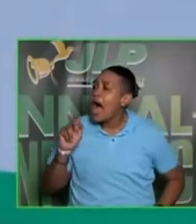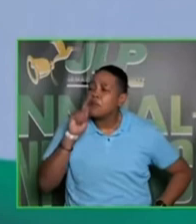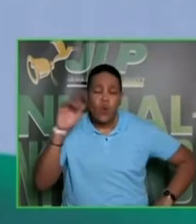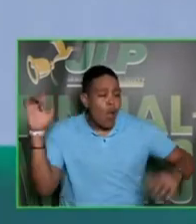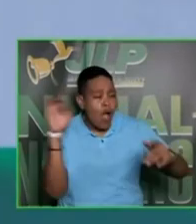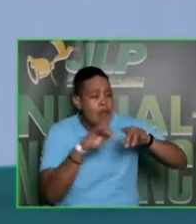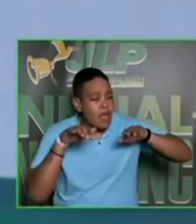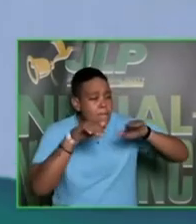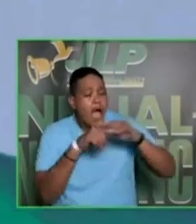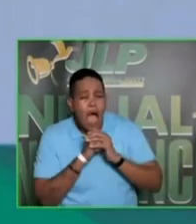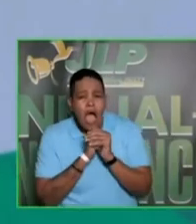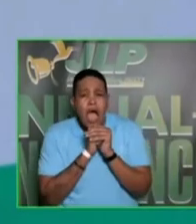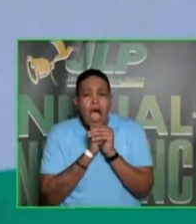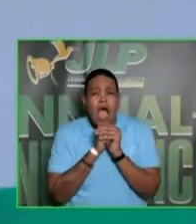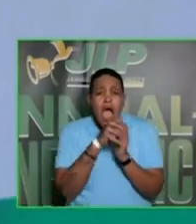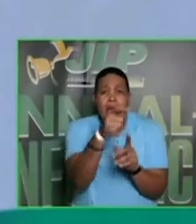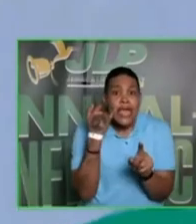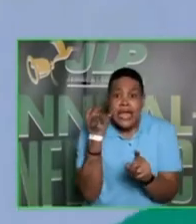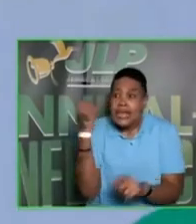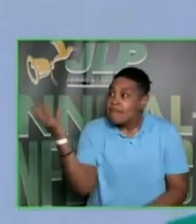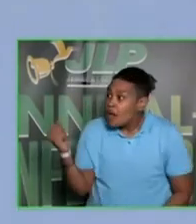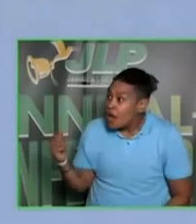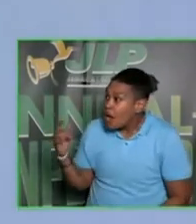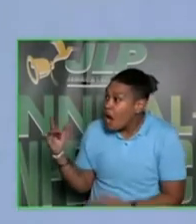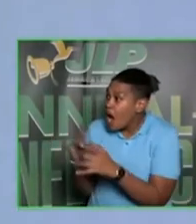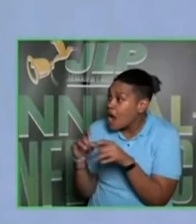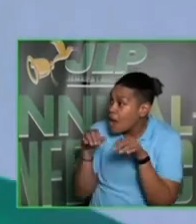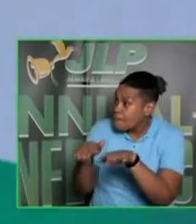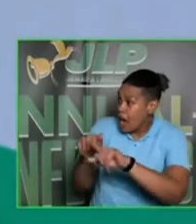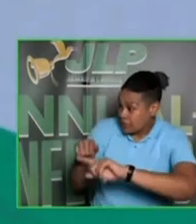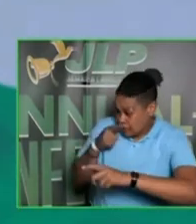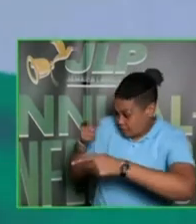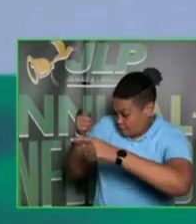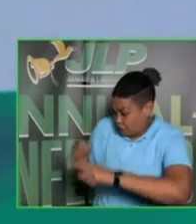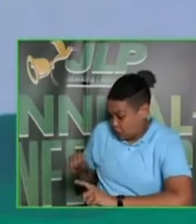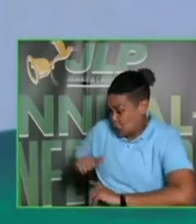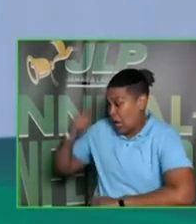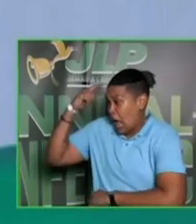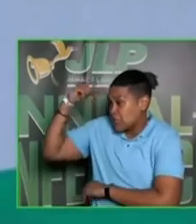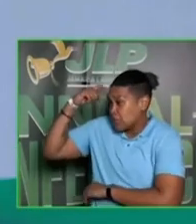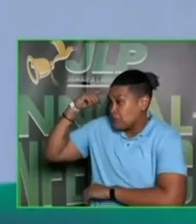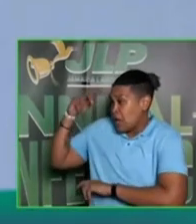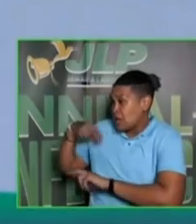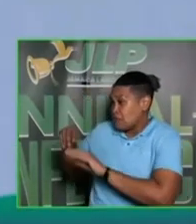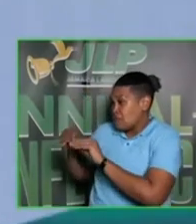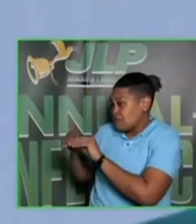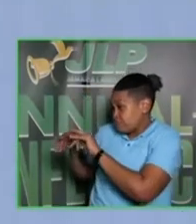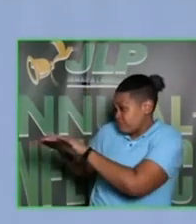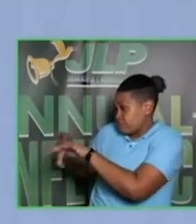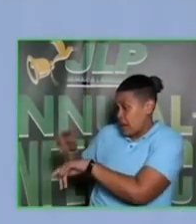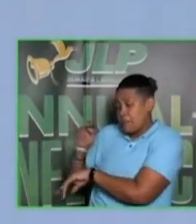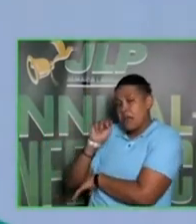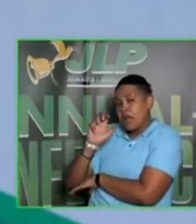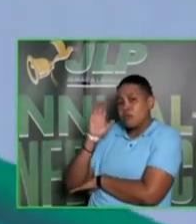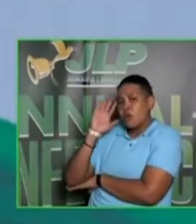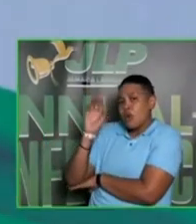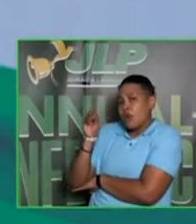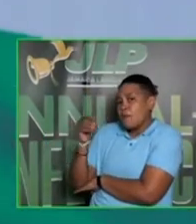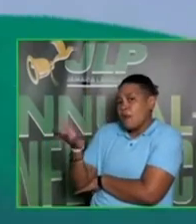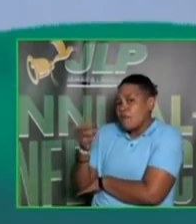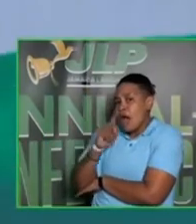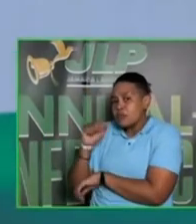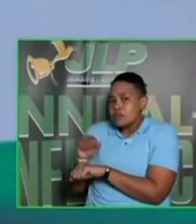reconnected, if the reconnection is as a result of a suspected leak, the NWC will provide a